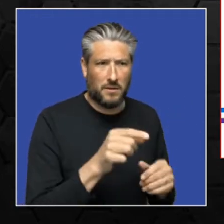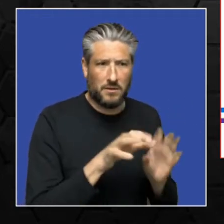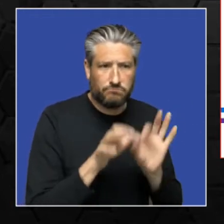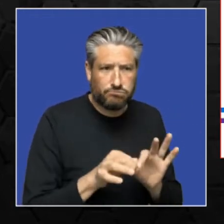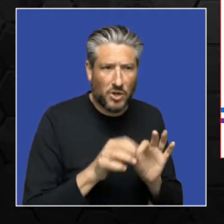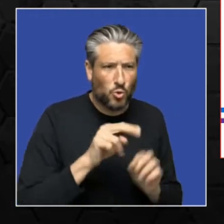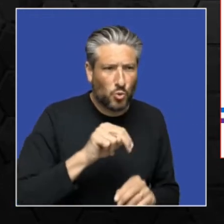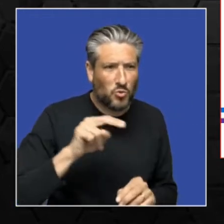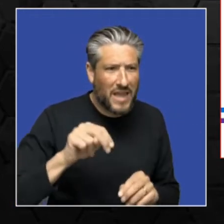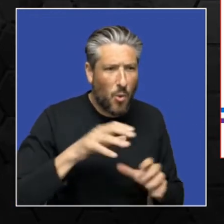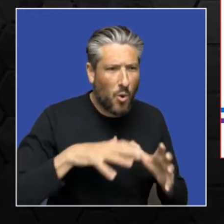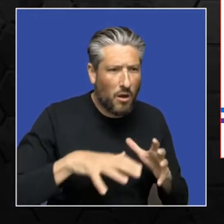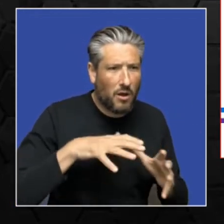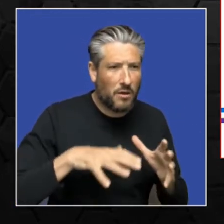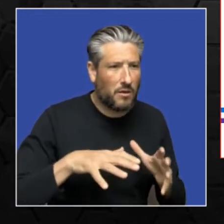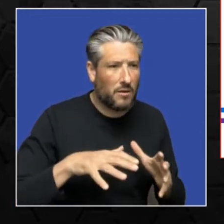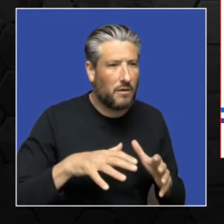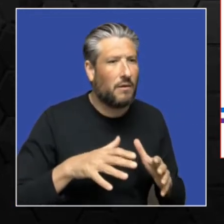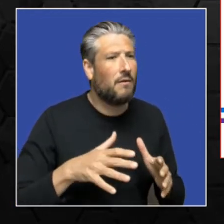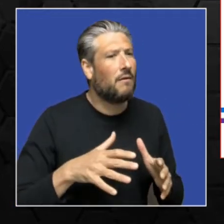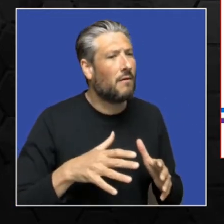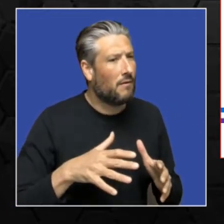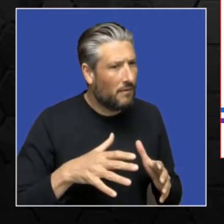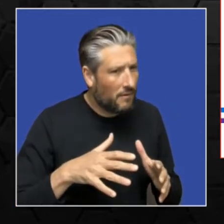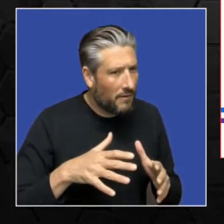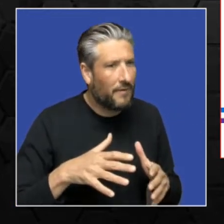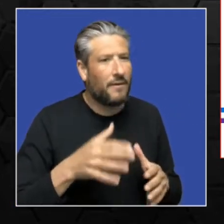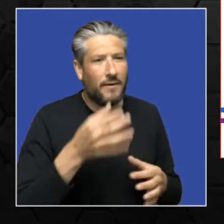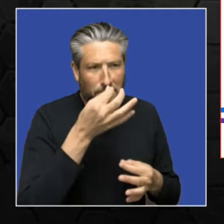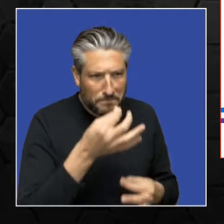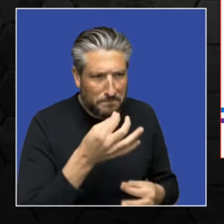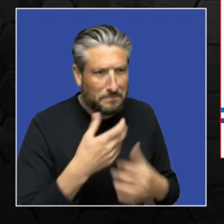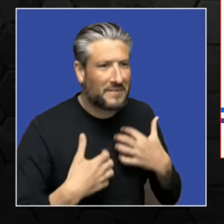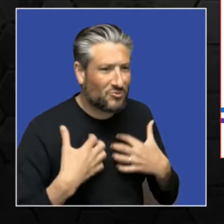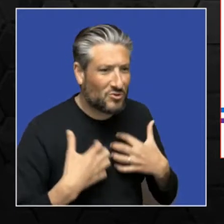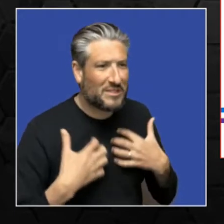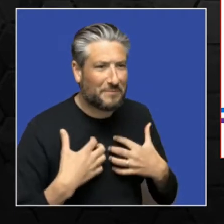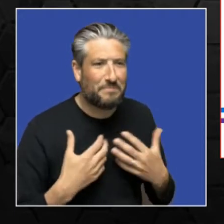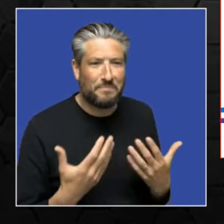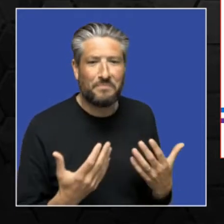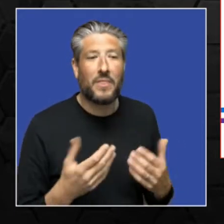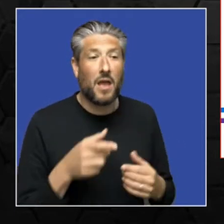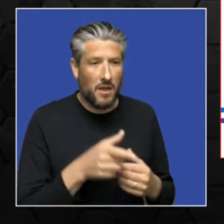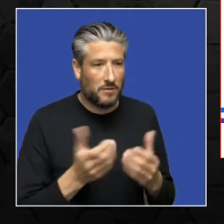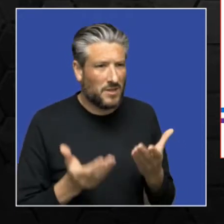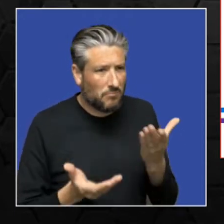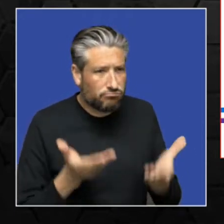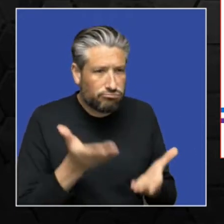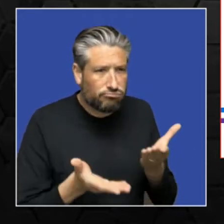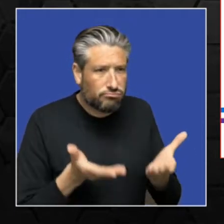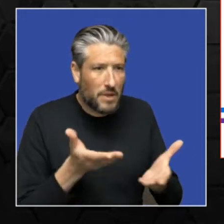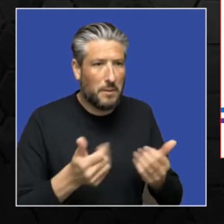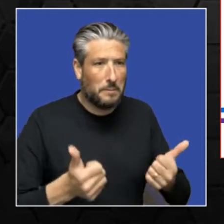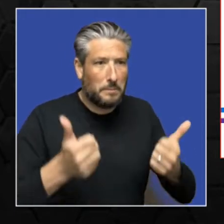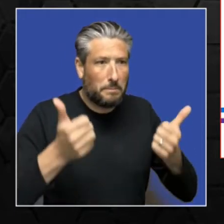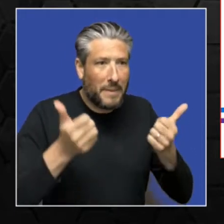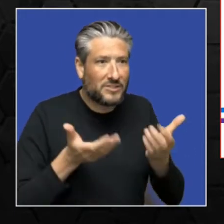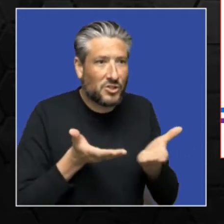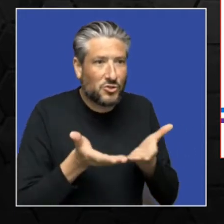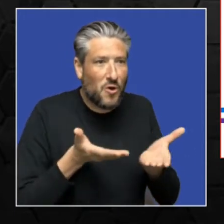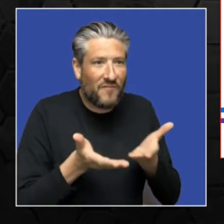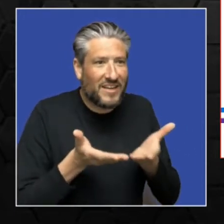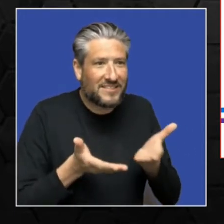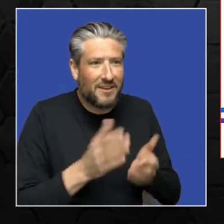that it can offer a better service. So in so many ways, neural networks are important to us, and in a lot of ways, we're dependent on